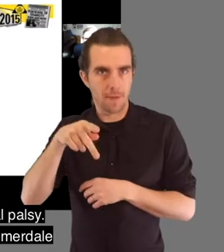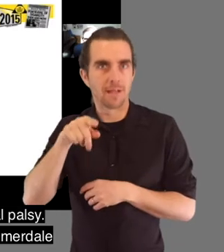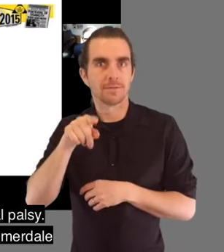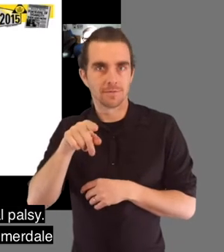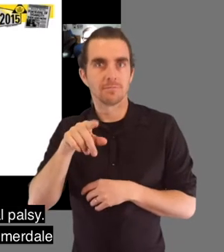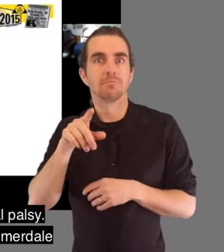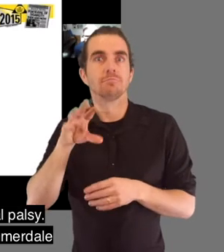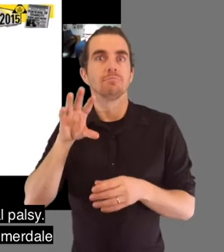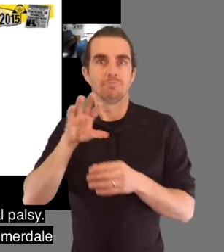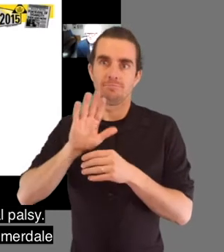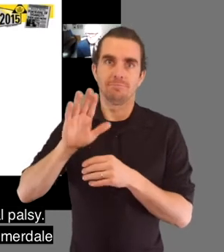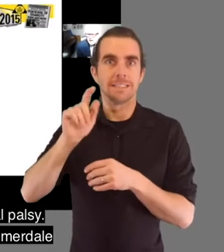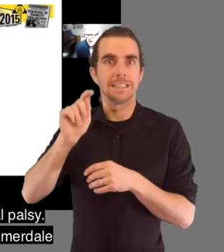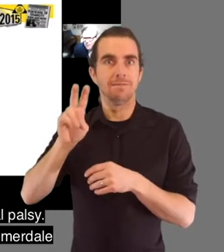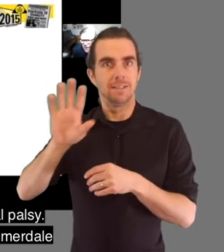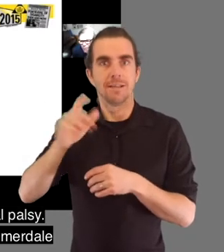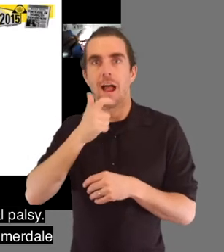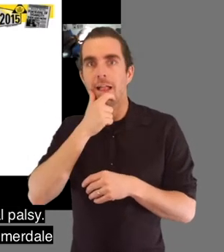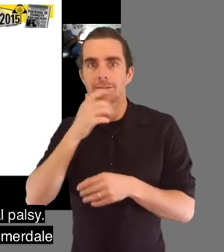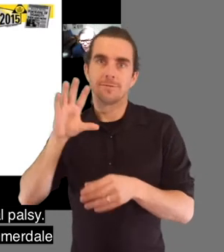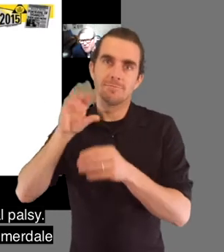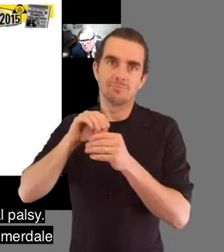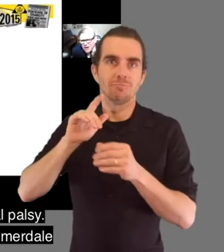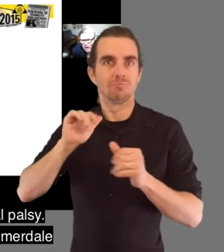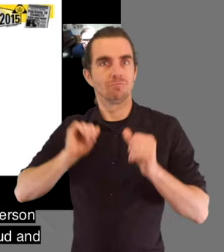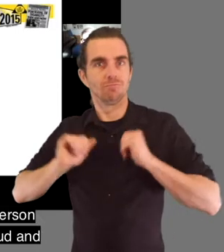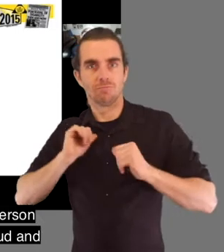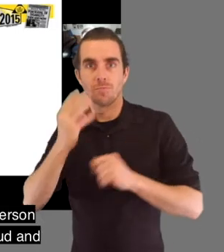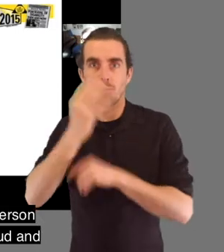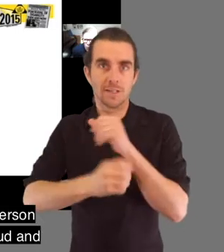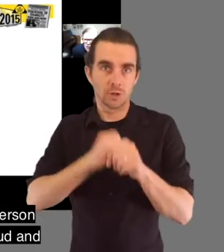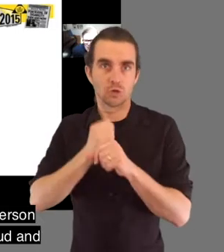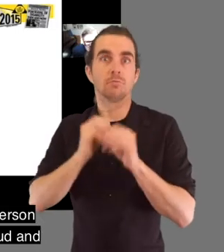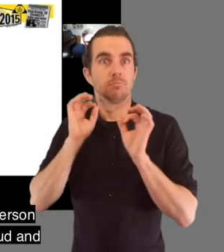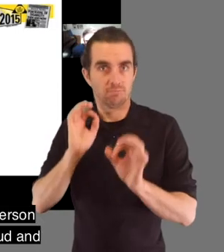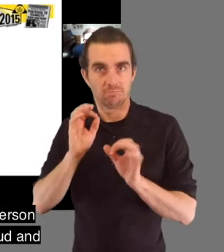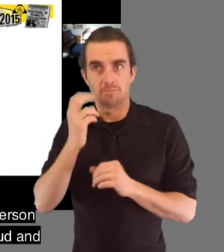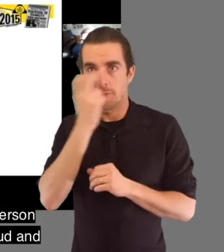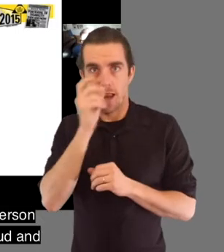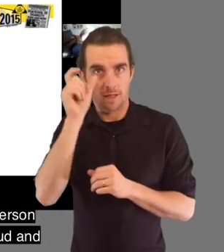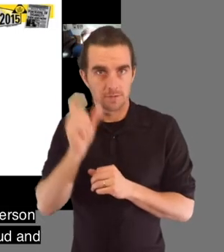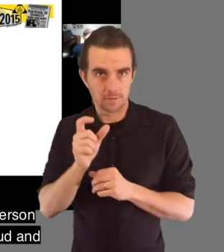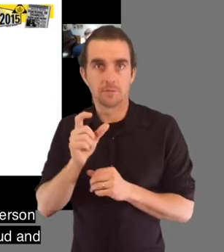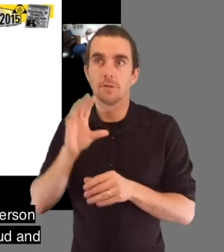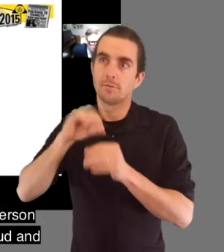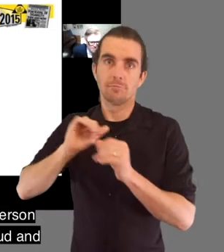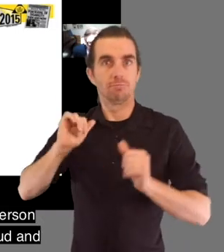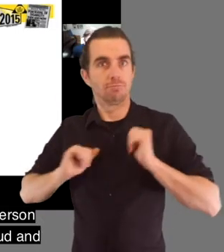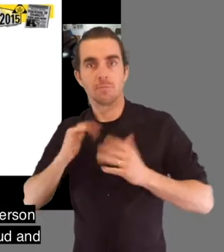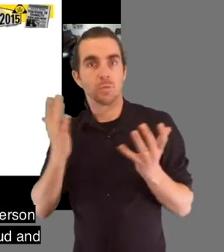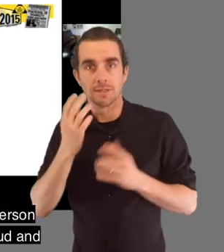his cerebral palsy. Kitty McIver in a British soap, Emmerdale, for 4 years, was actually a blind person playing a blind